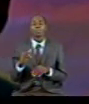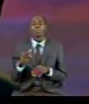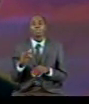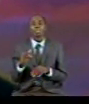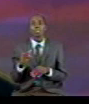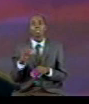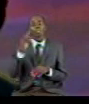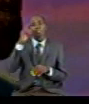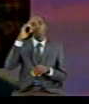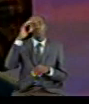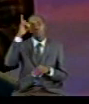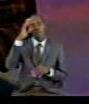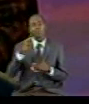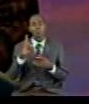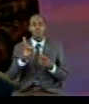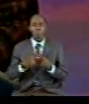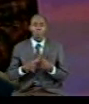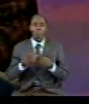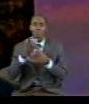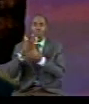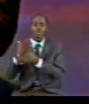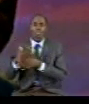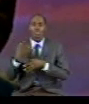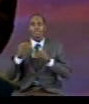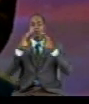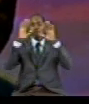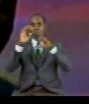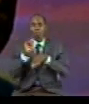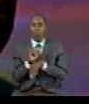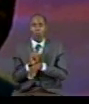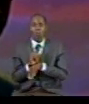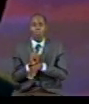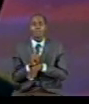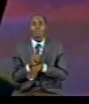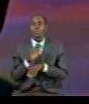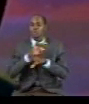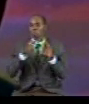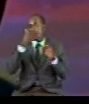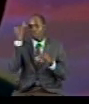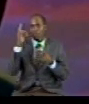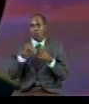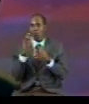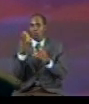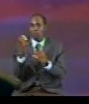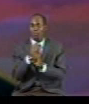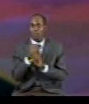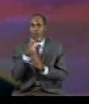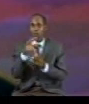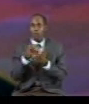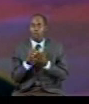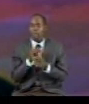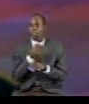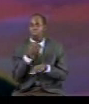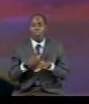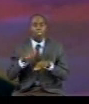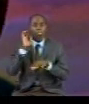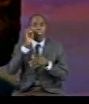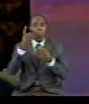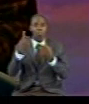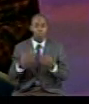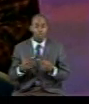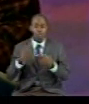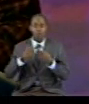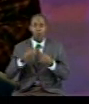don't forget to catch that. Whenever he comes and gets ready to distribute, get your